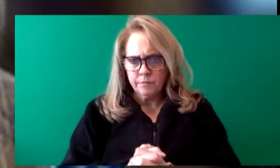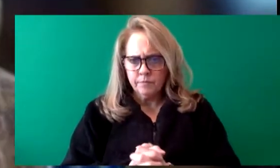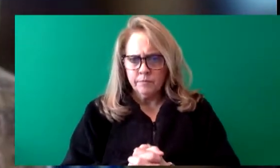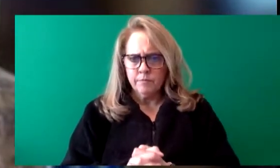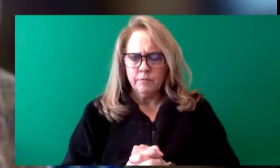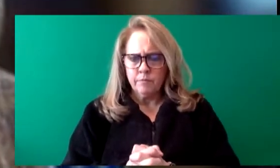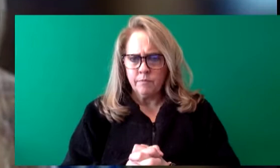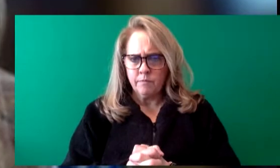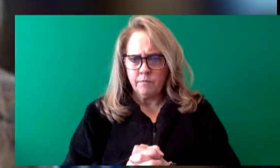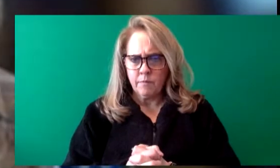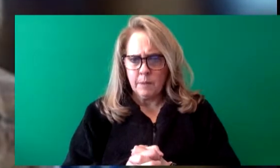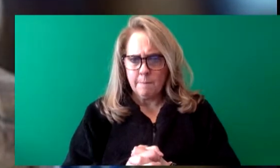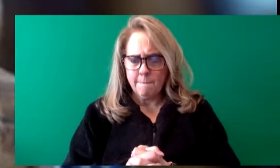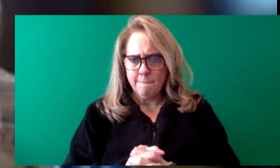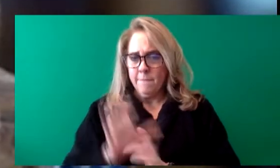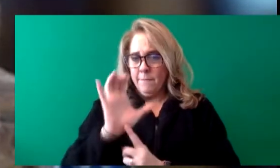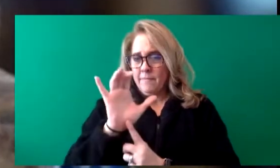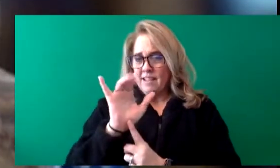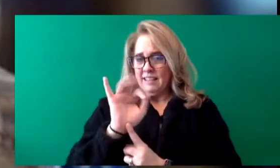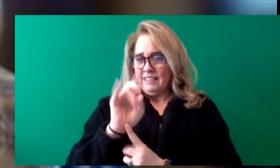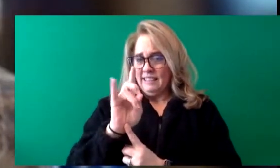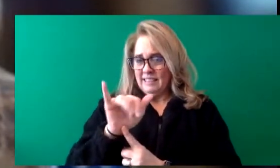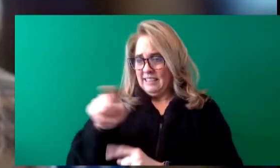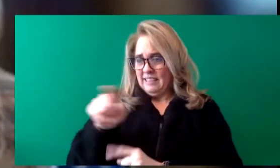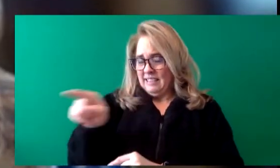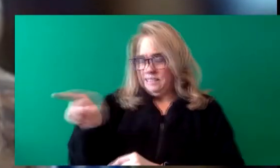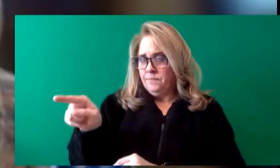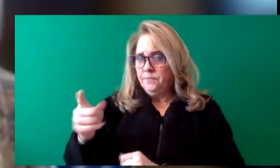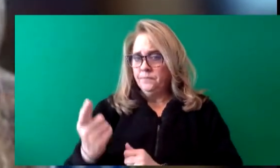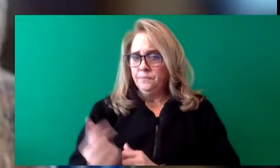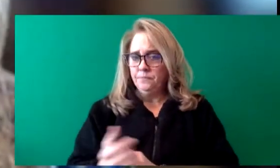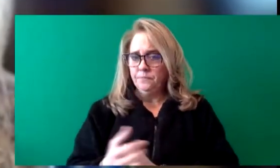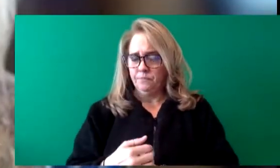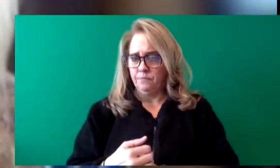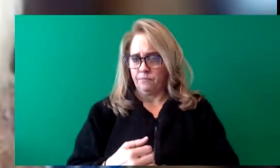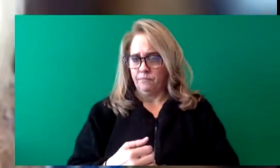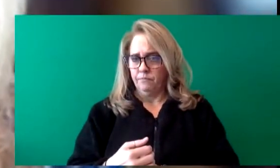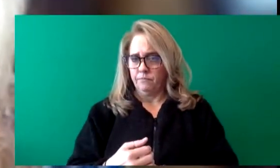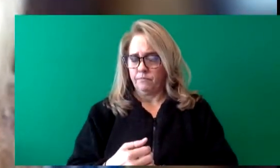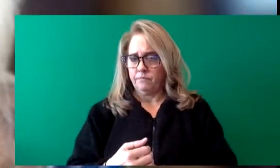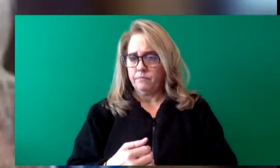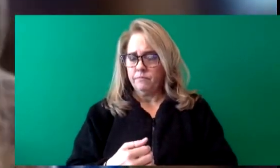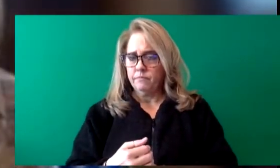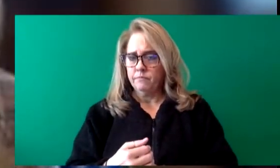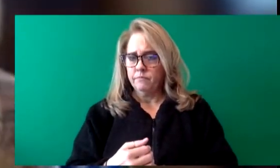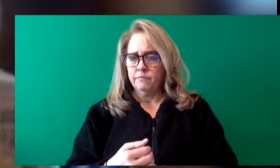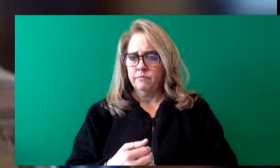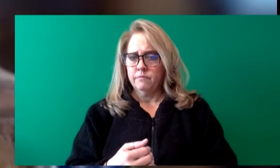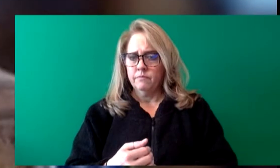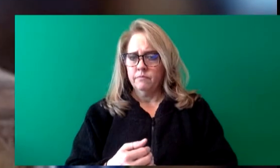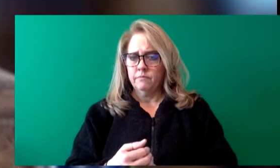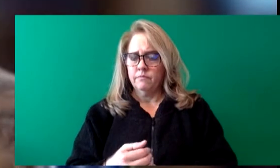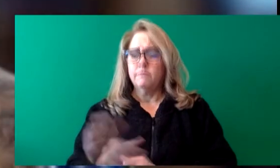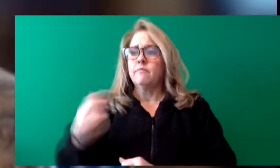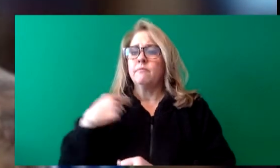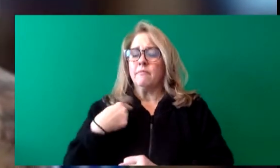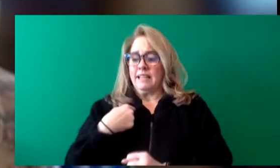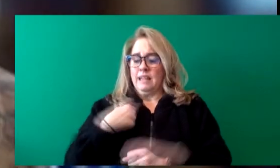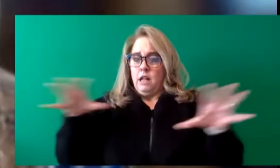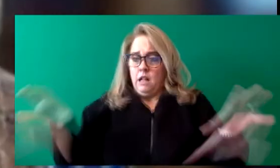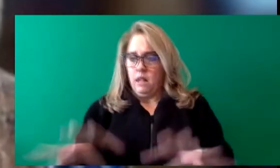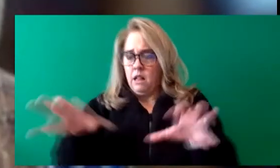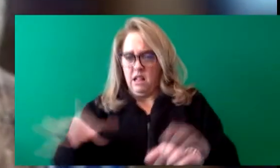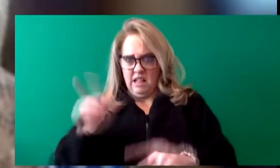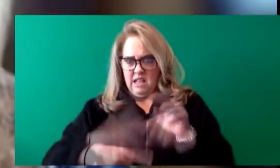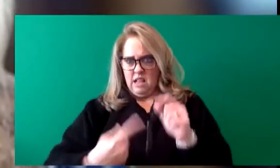before that we couldn't do what we do in government or in an organization